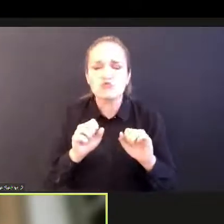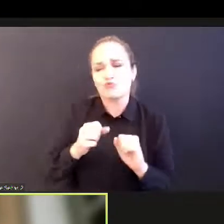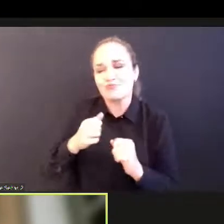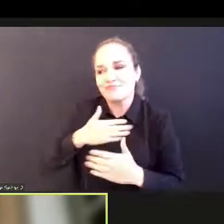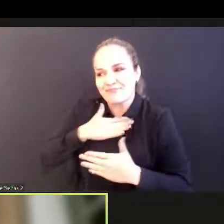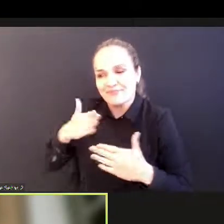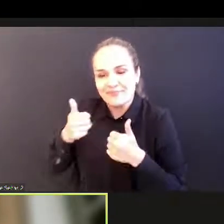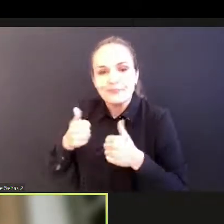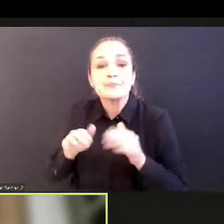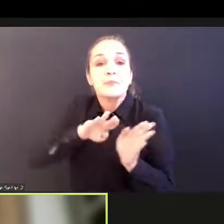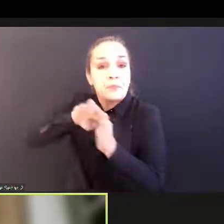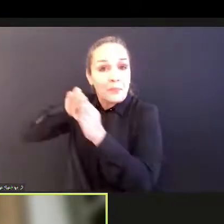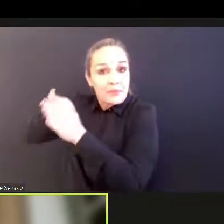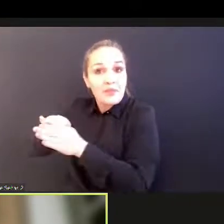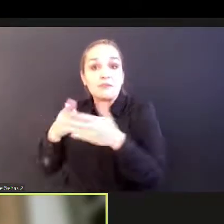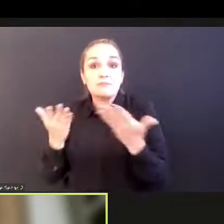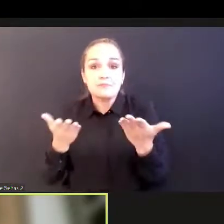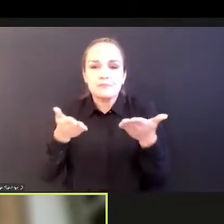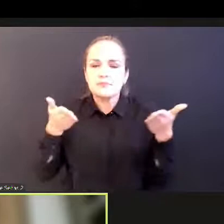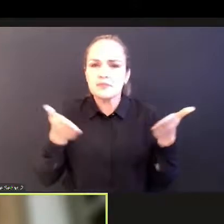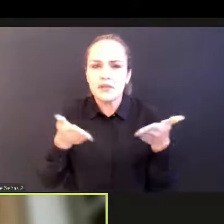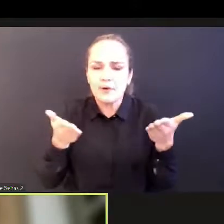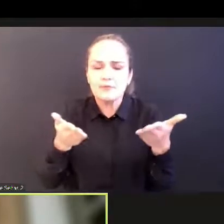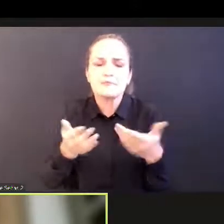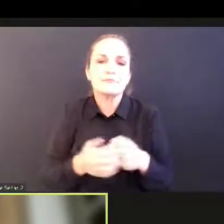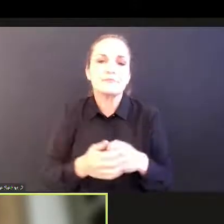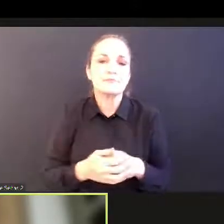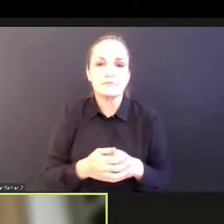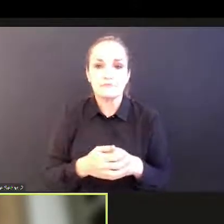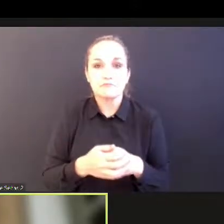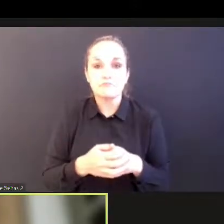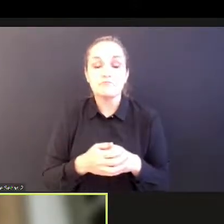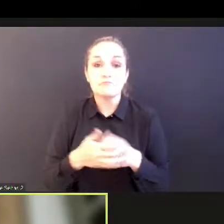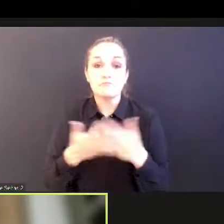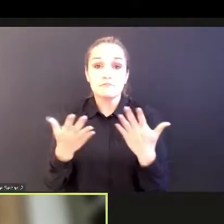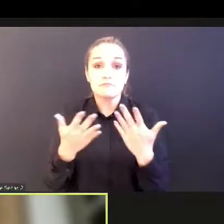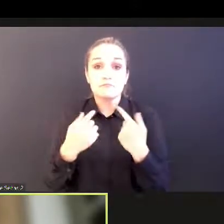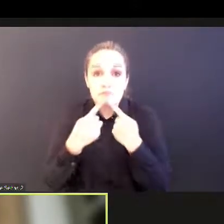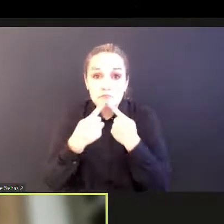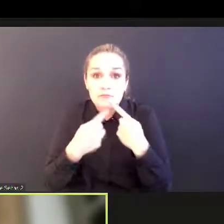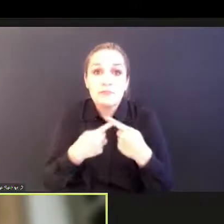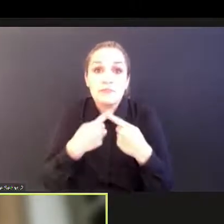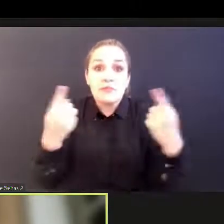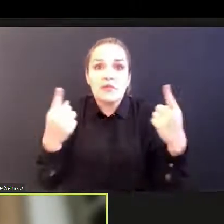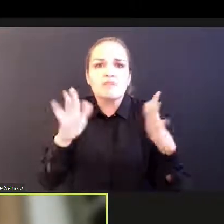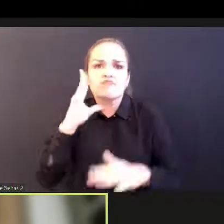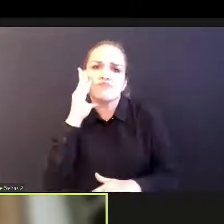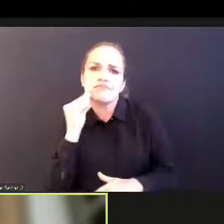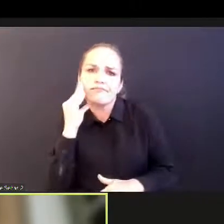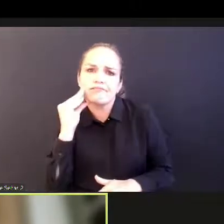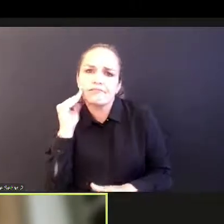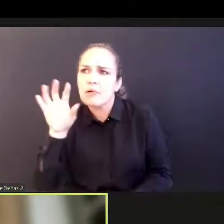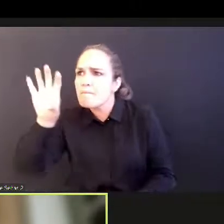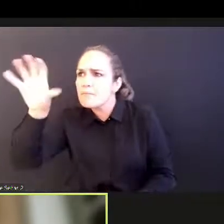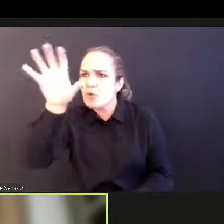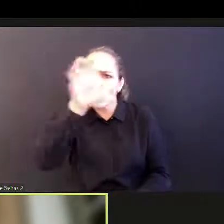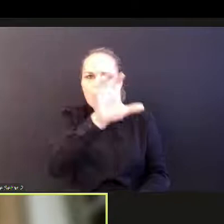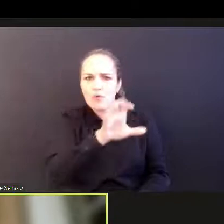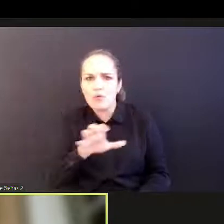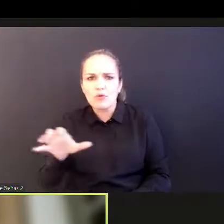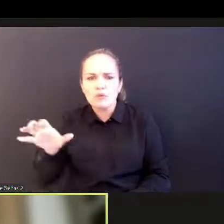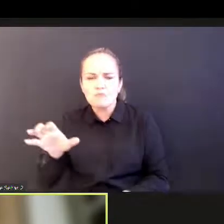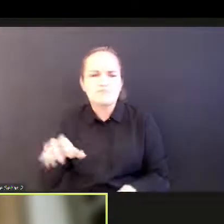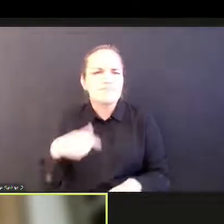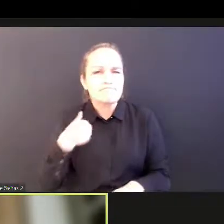mentioned, because if I look at it across the experiences of these different countries, I would say there are 4 broad pillars which